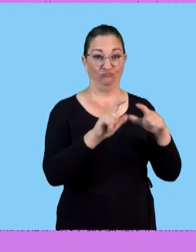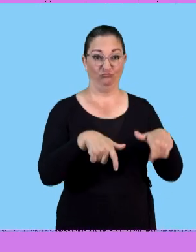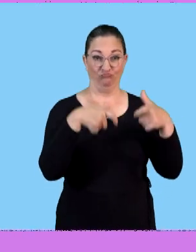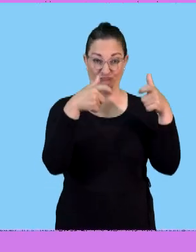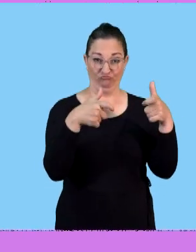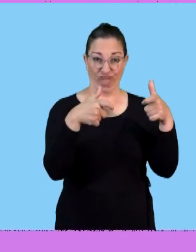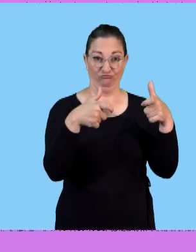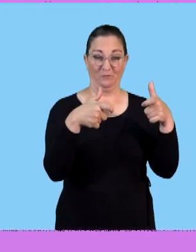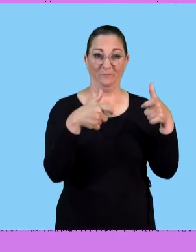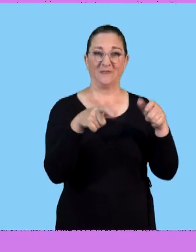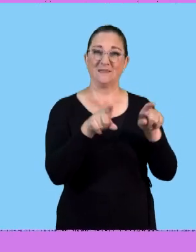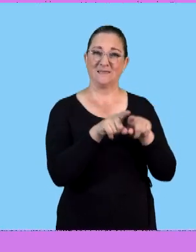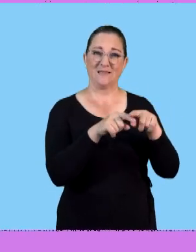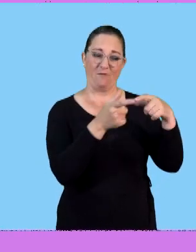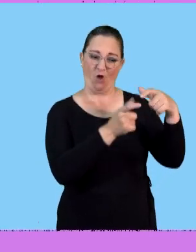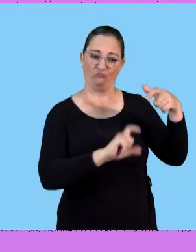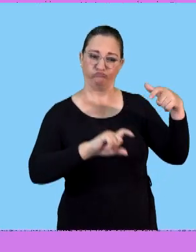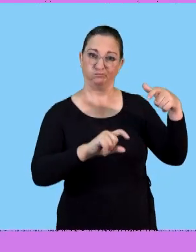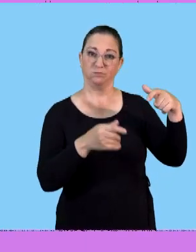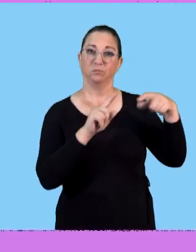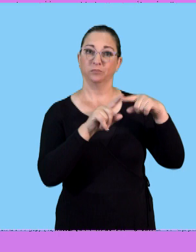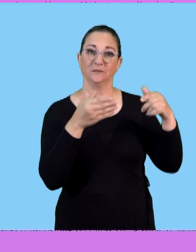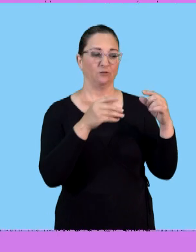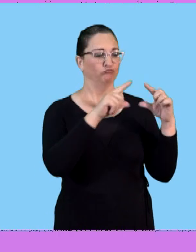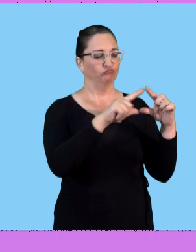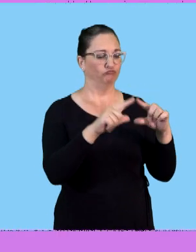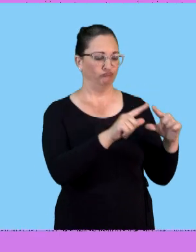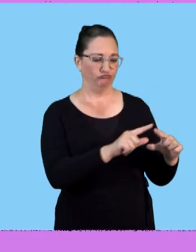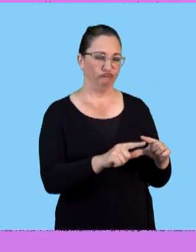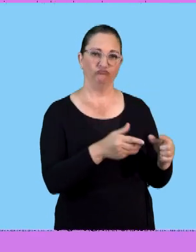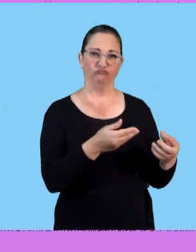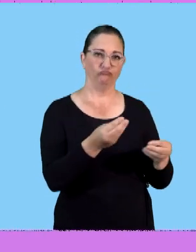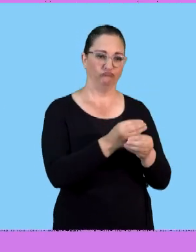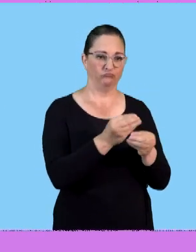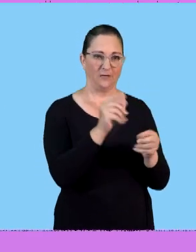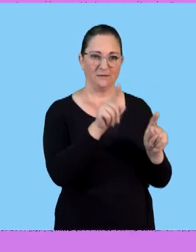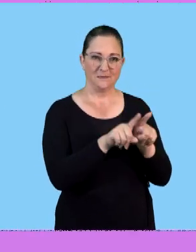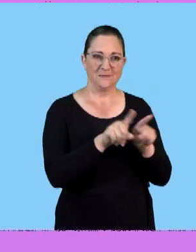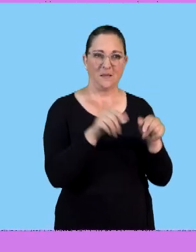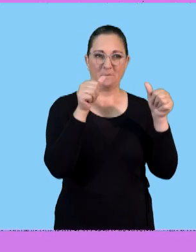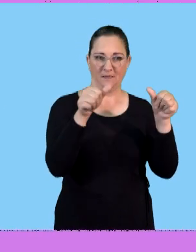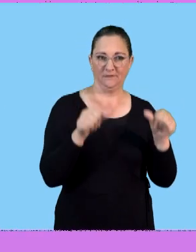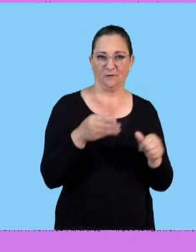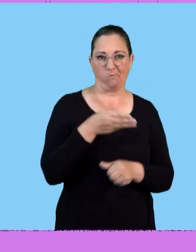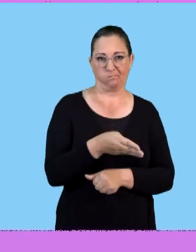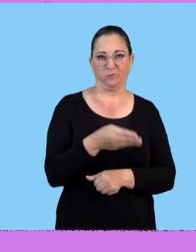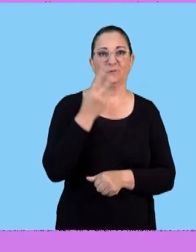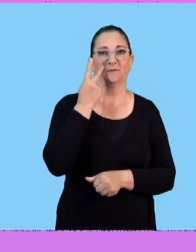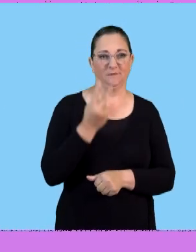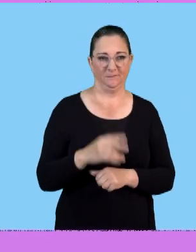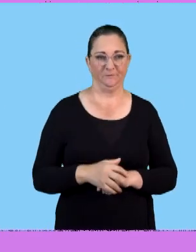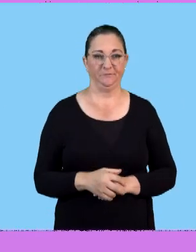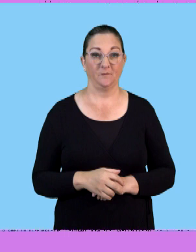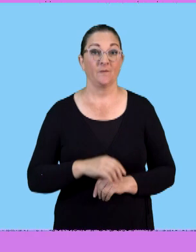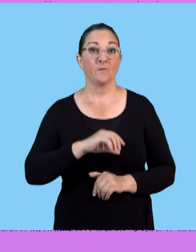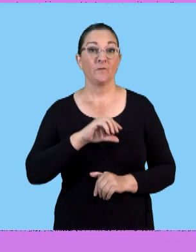bags shaped like a sock, decorated with triangular shapes as shown below, right? There we can see,